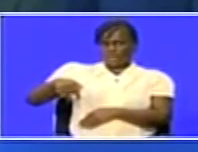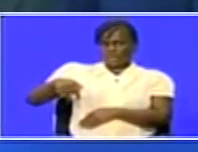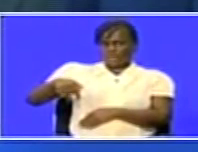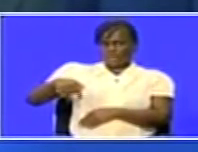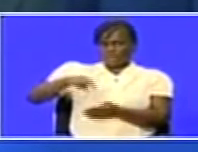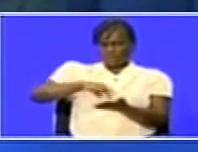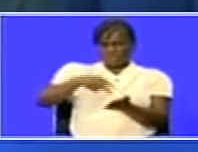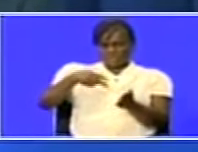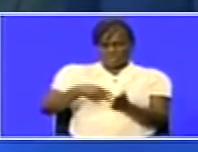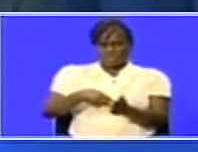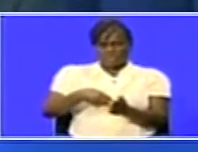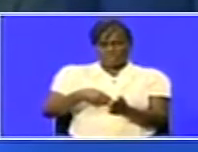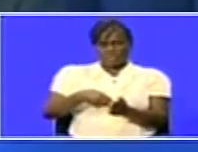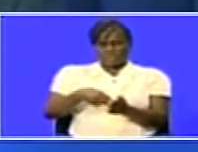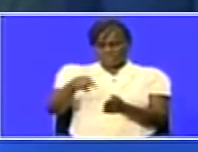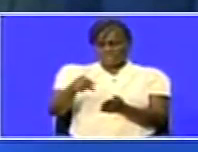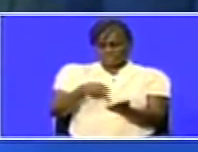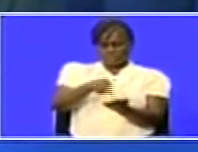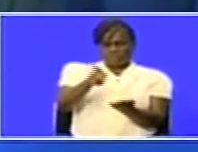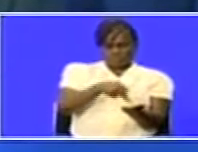between KDIC, which is the receiver,